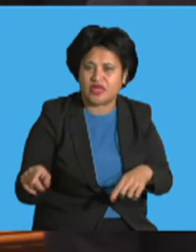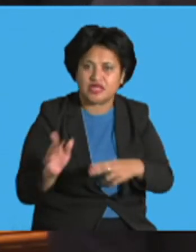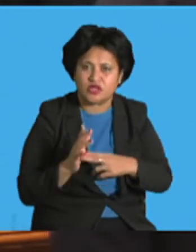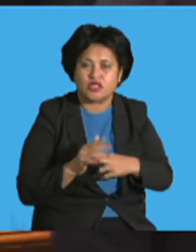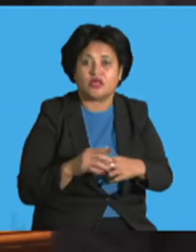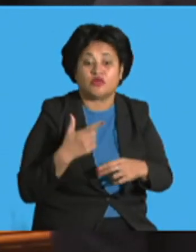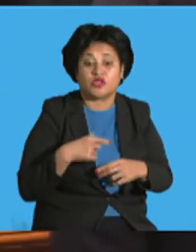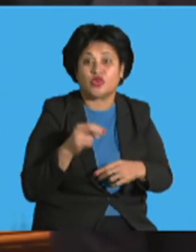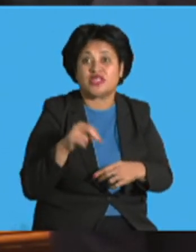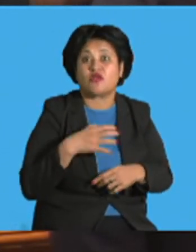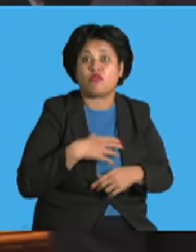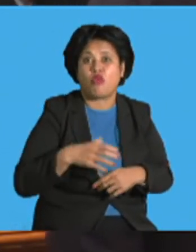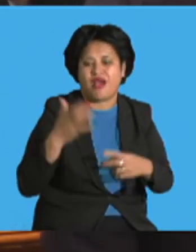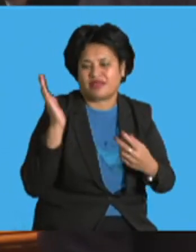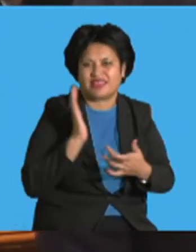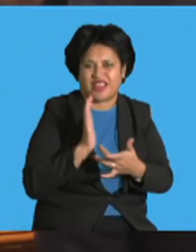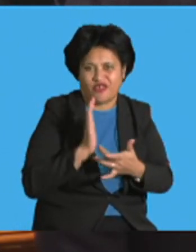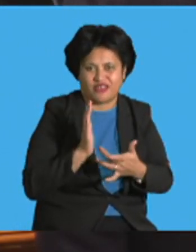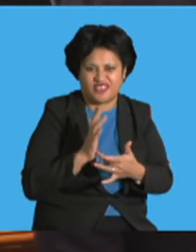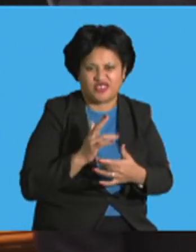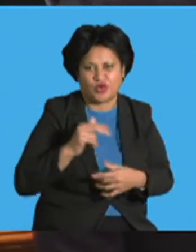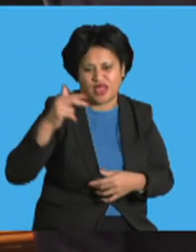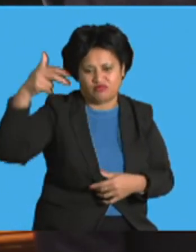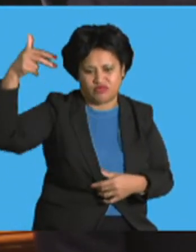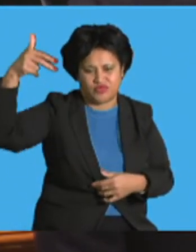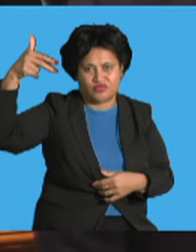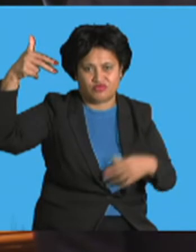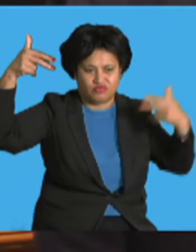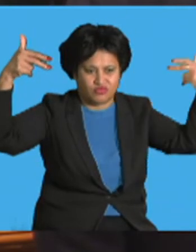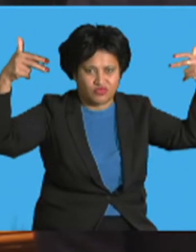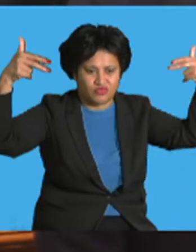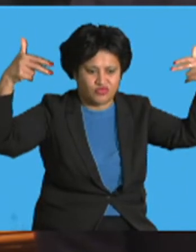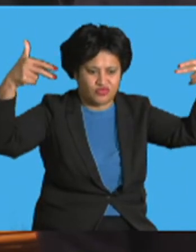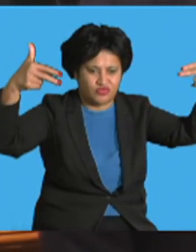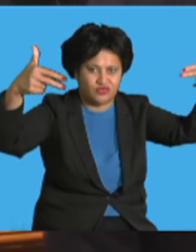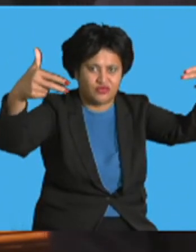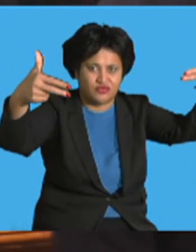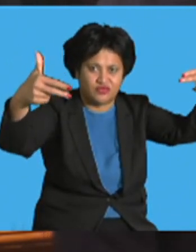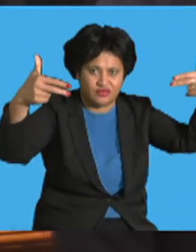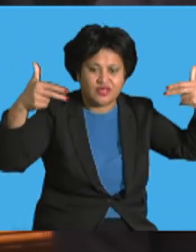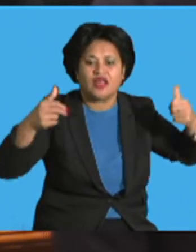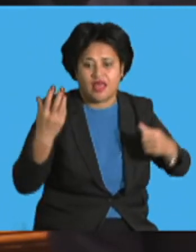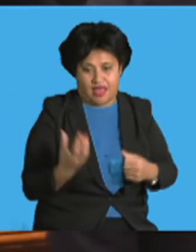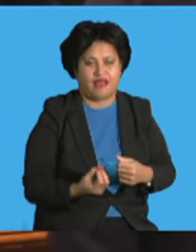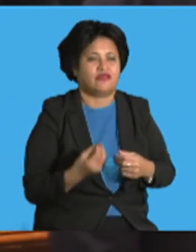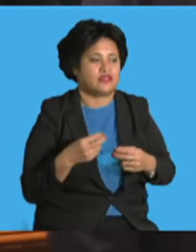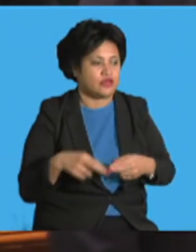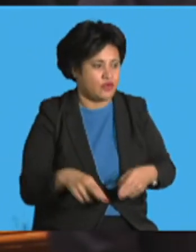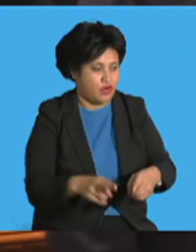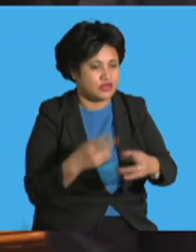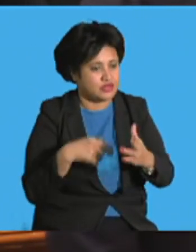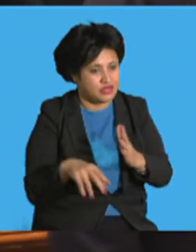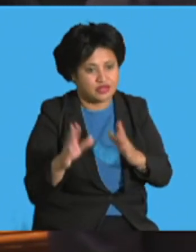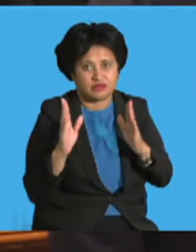cameras, the use of technology to help the police force being effective and efficient in